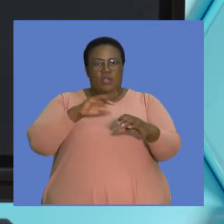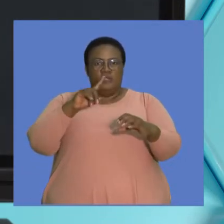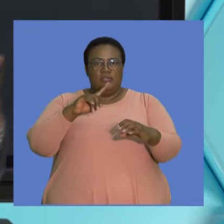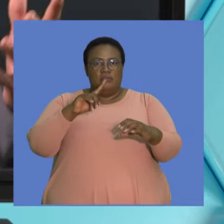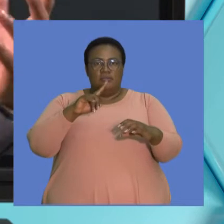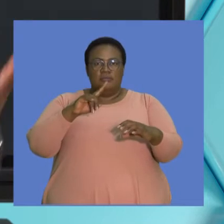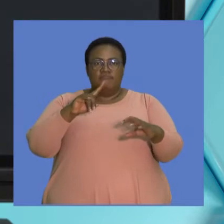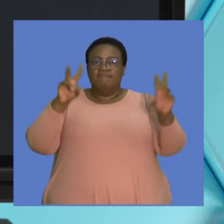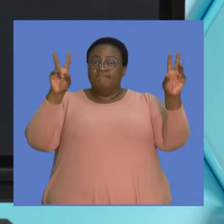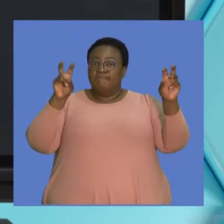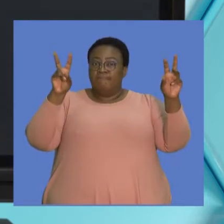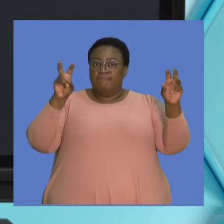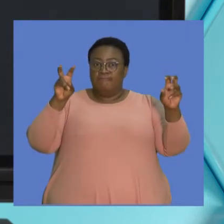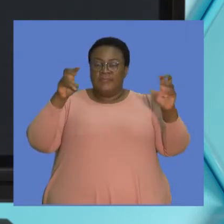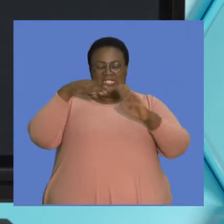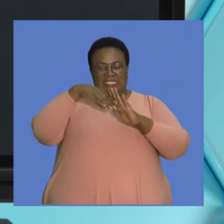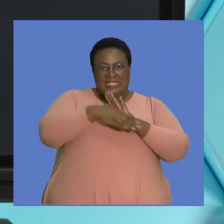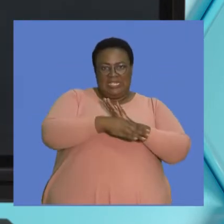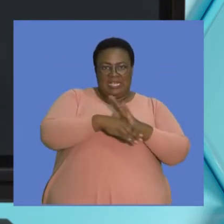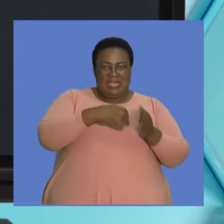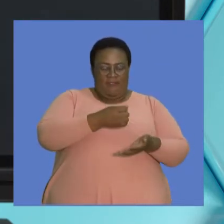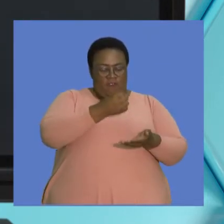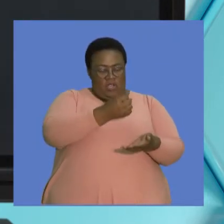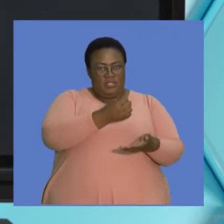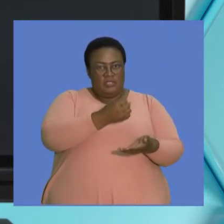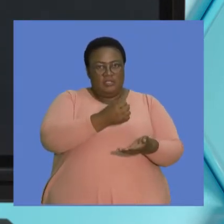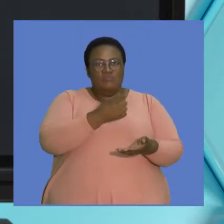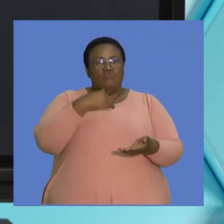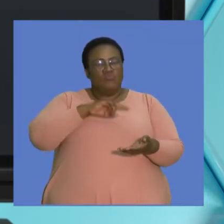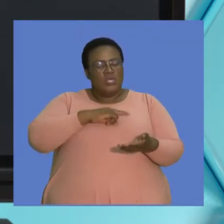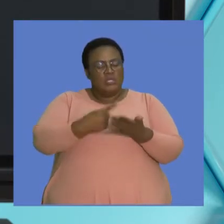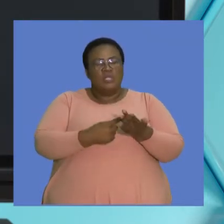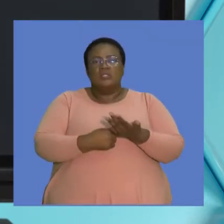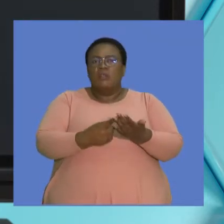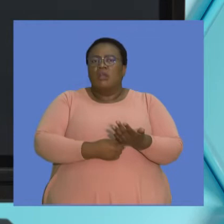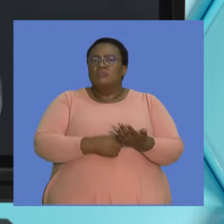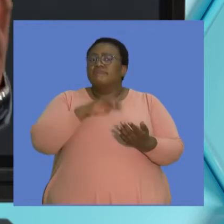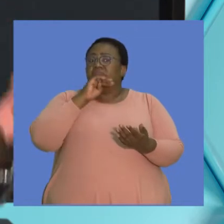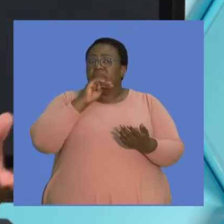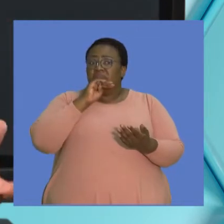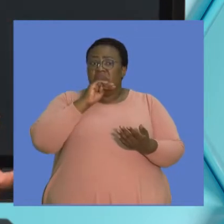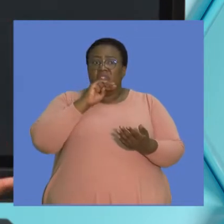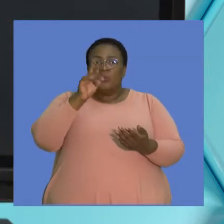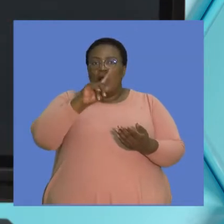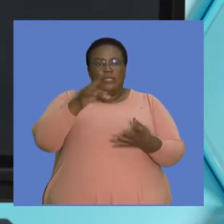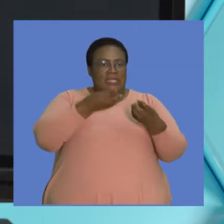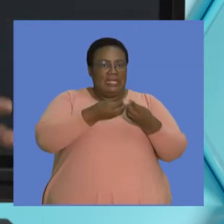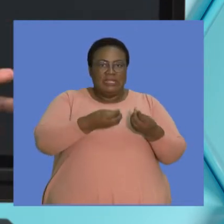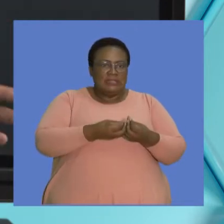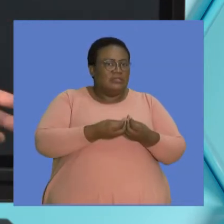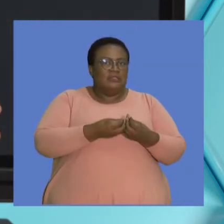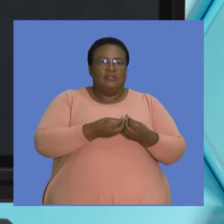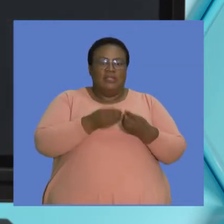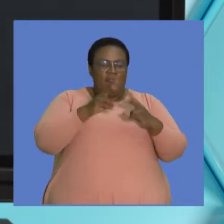the concept of sinking fund. Now we've looked at what it means for things to lose value because